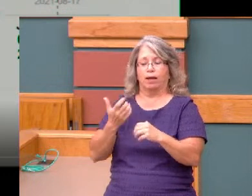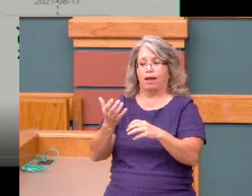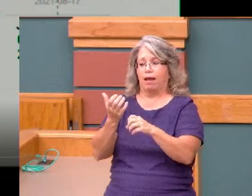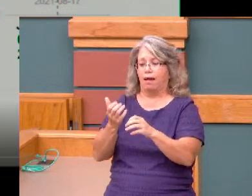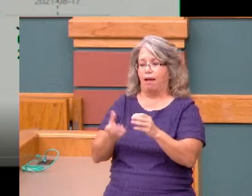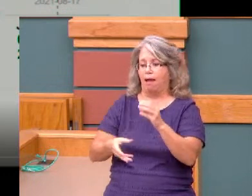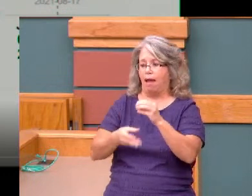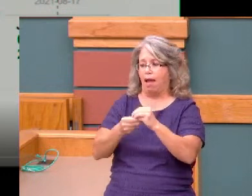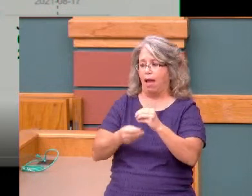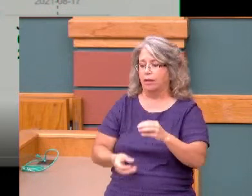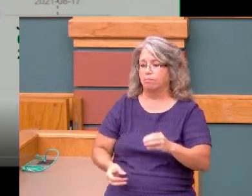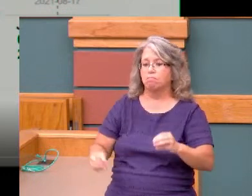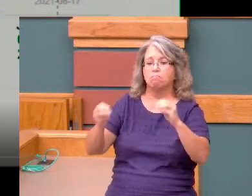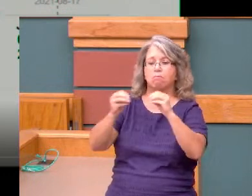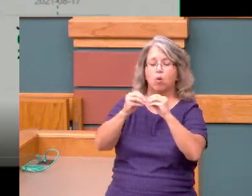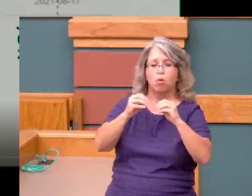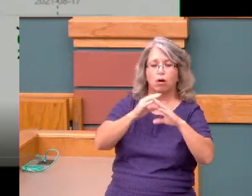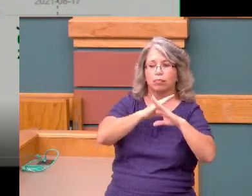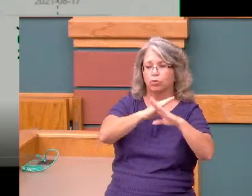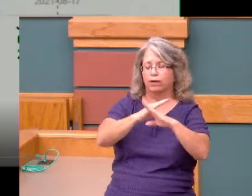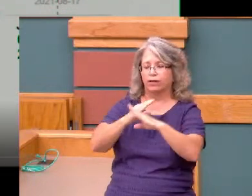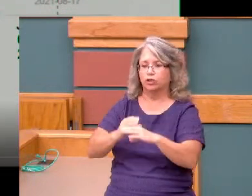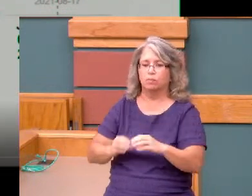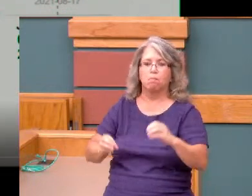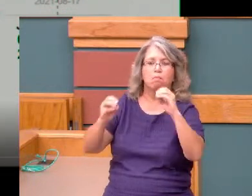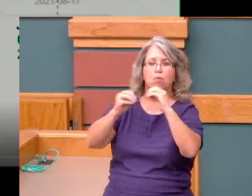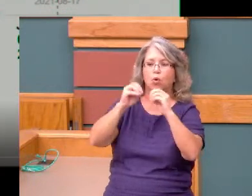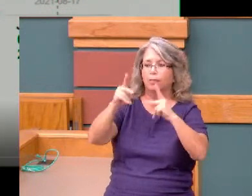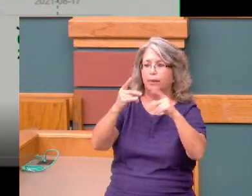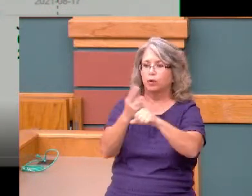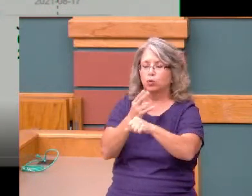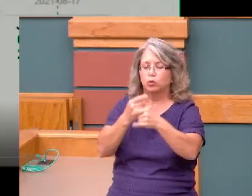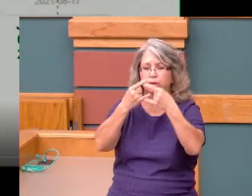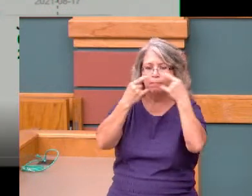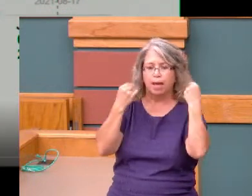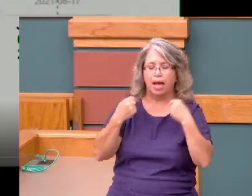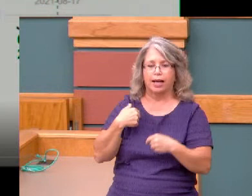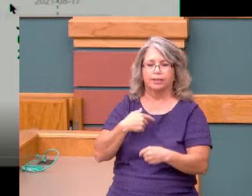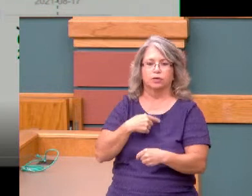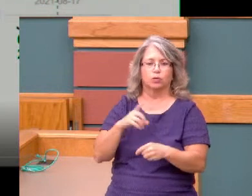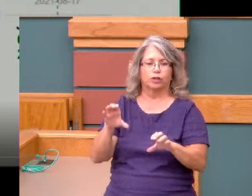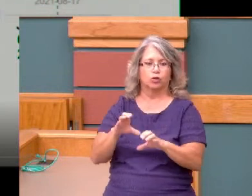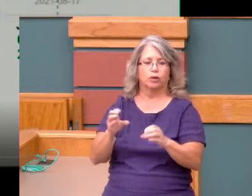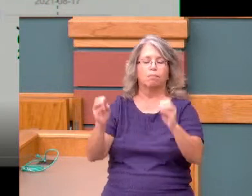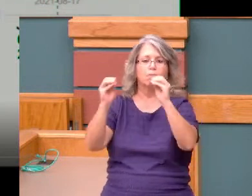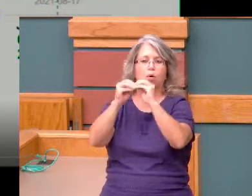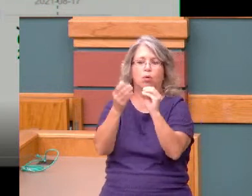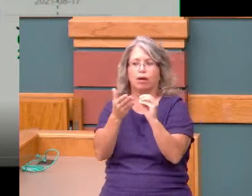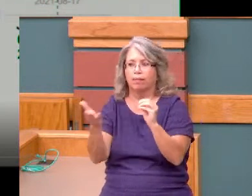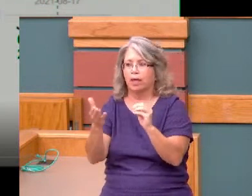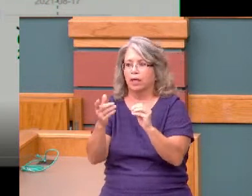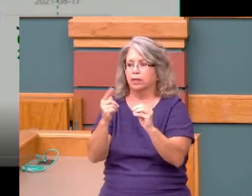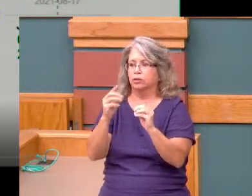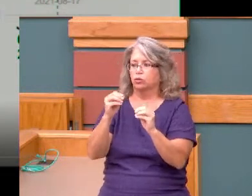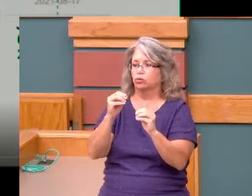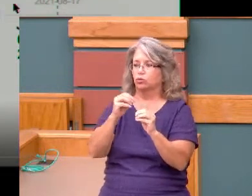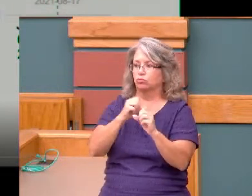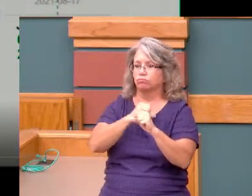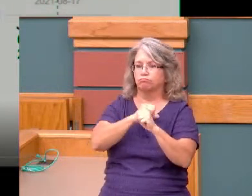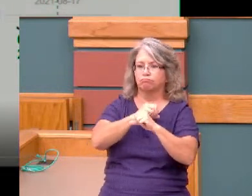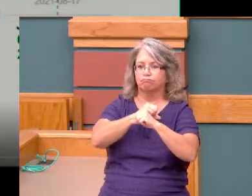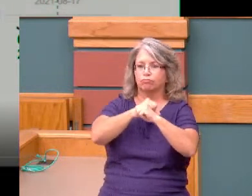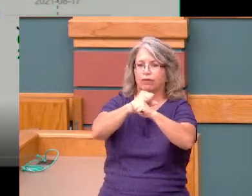more masking. We're doing more to stop the transmission of COVID-19. And so what we do to simulate that is we